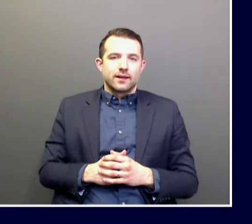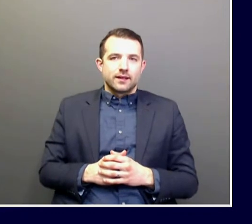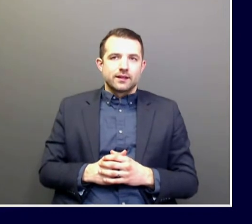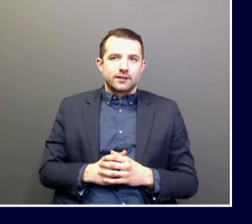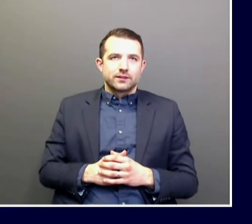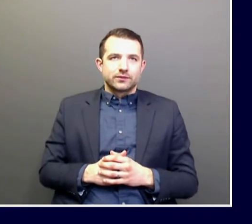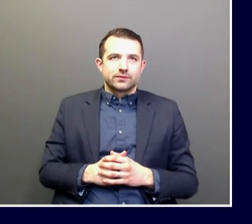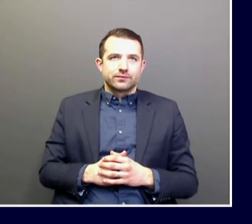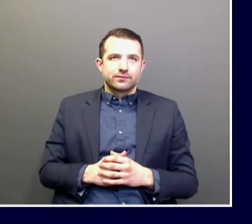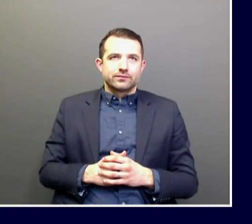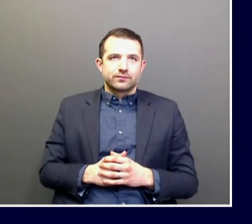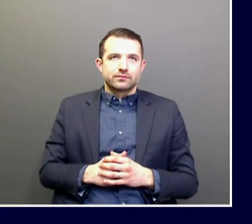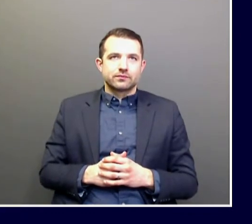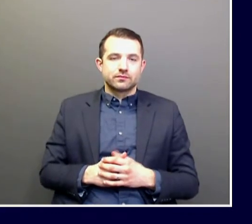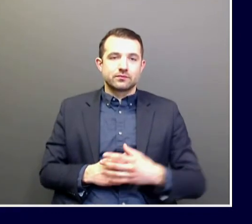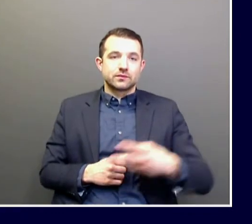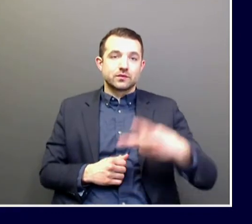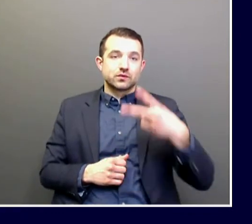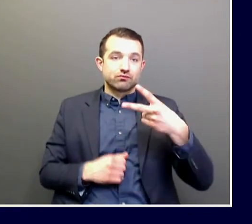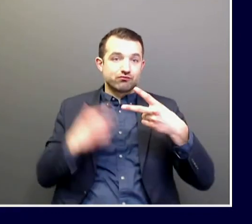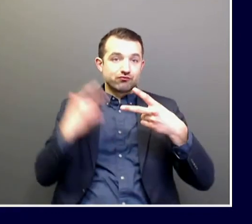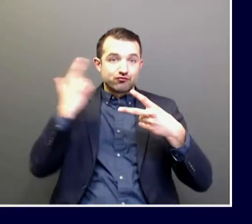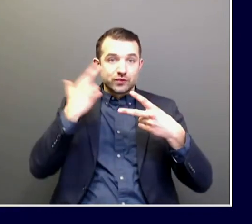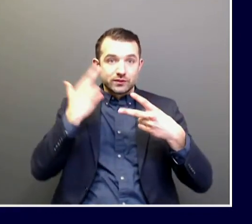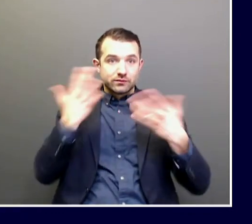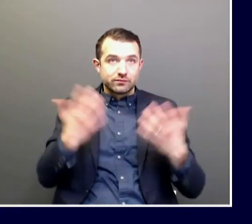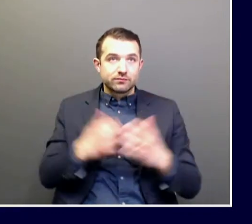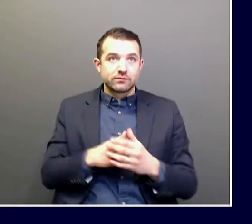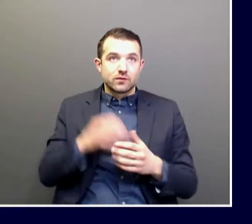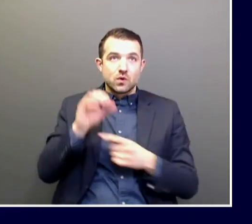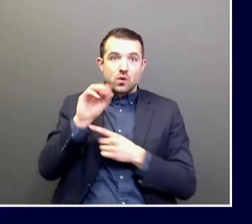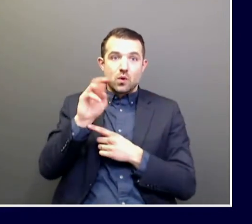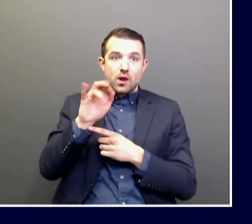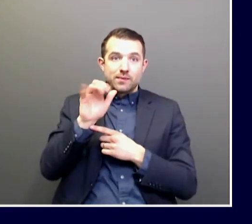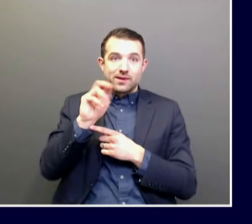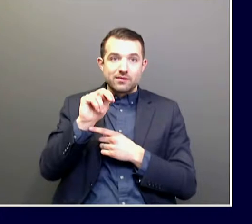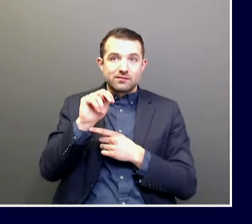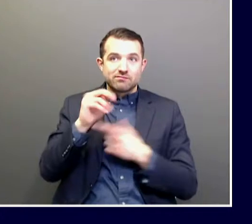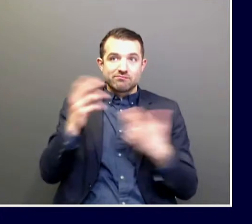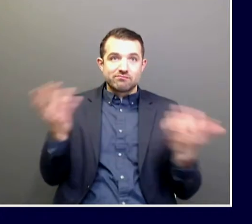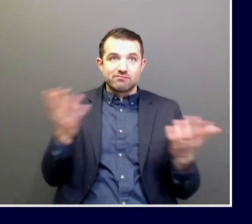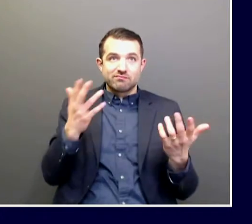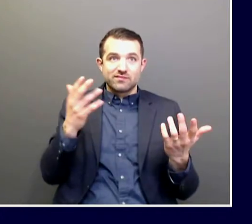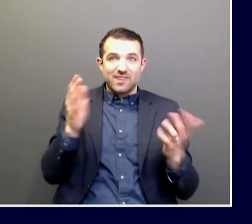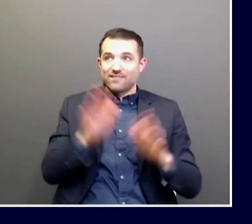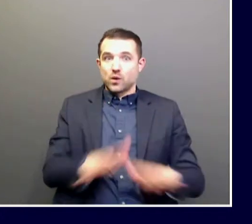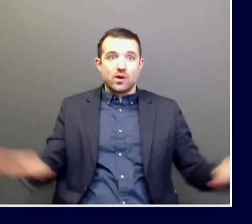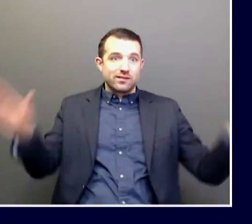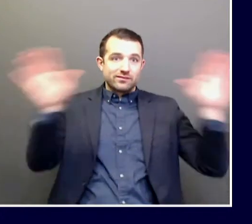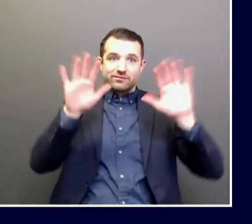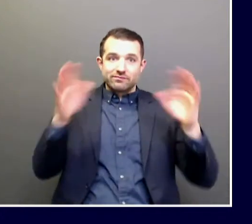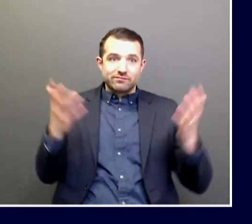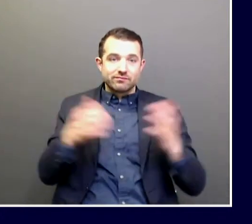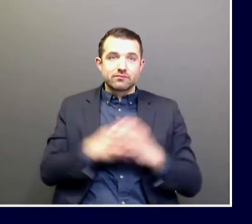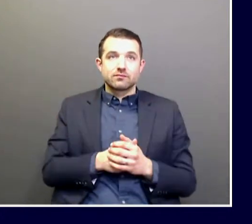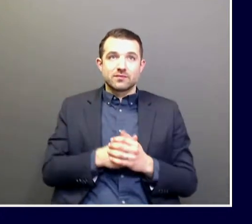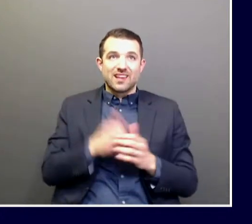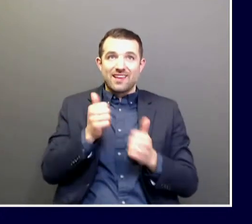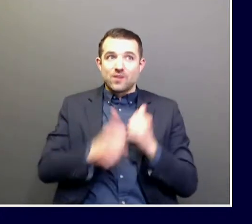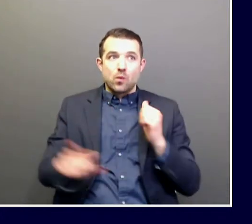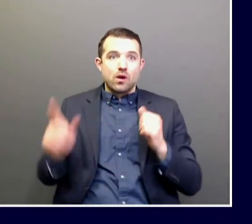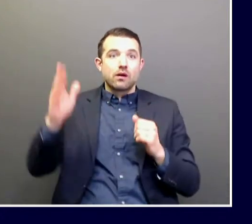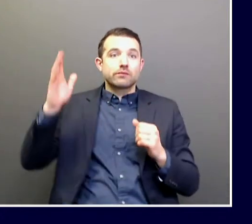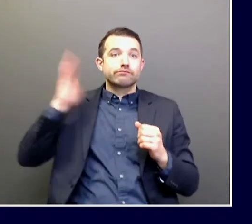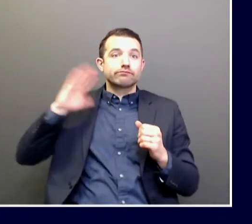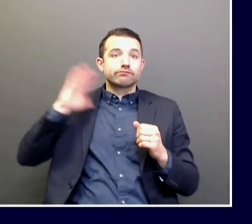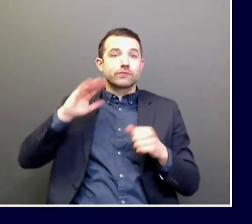that Omicron is everywhere. Right? It used to be that COVID was something that was discrete, that when